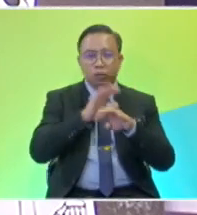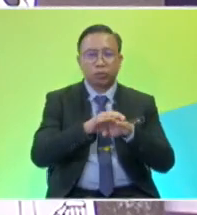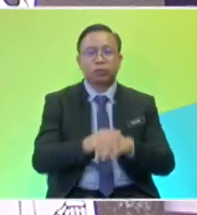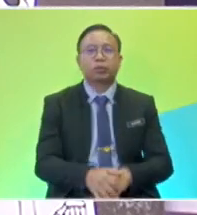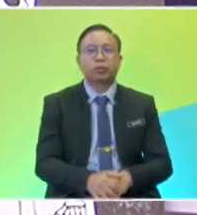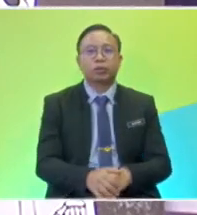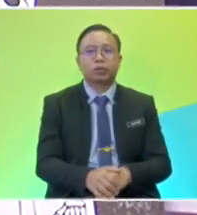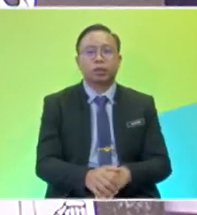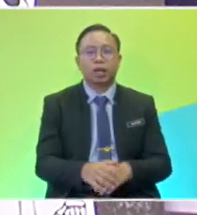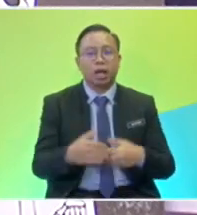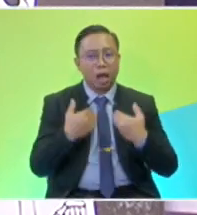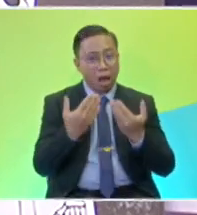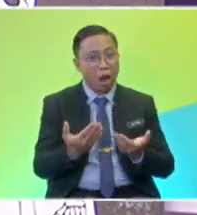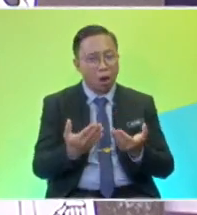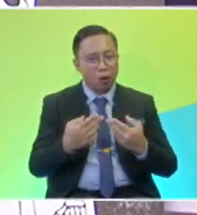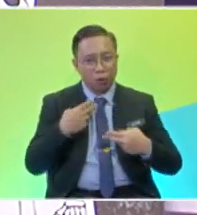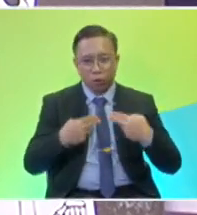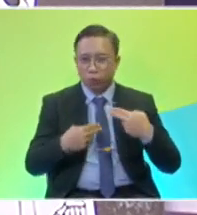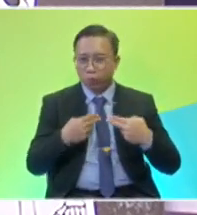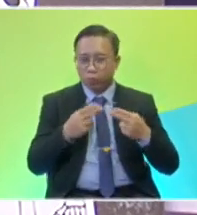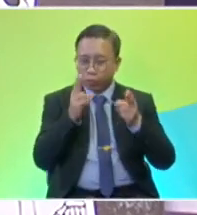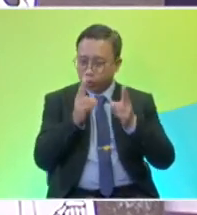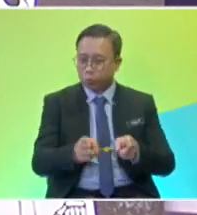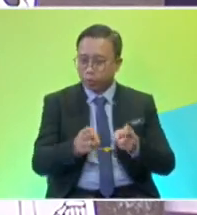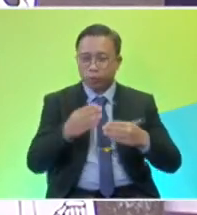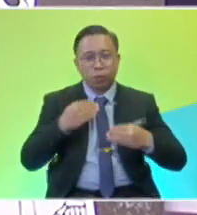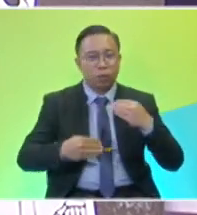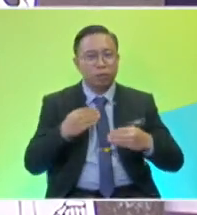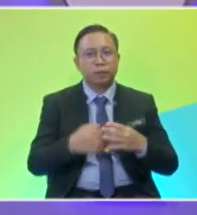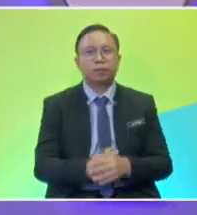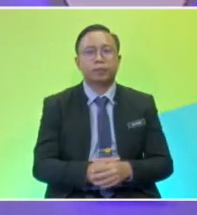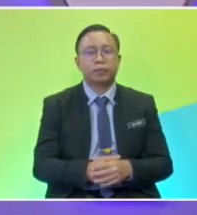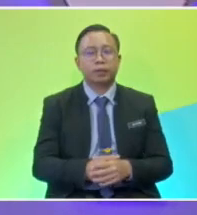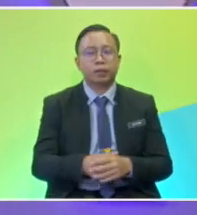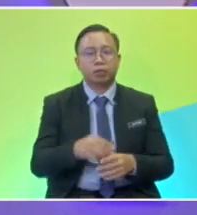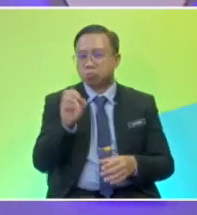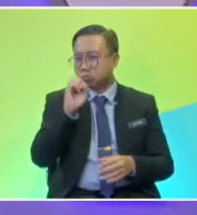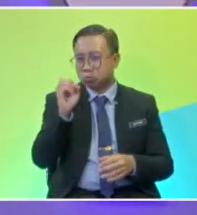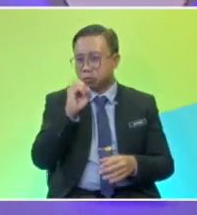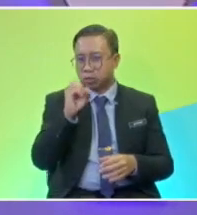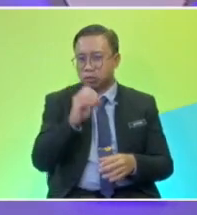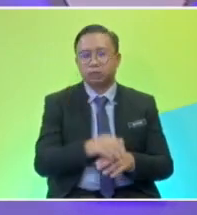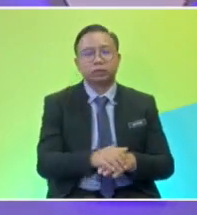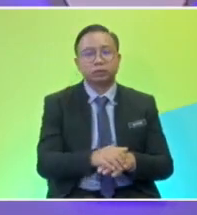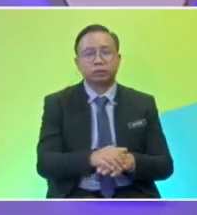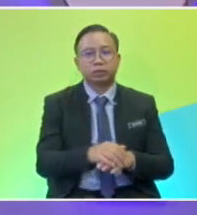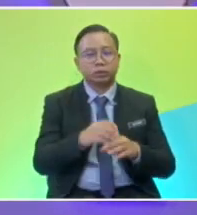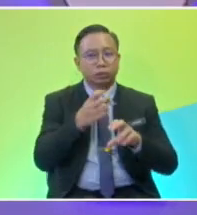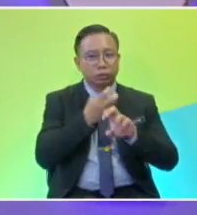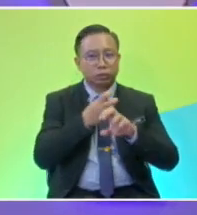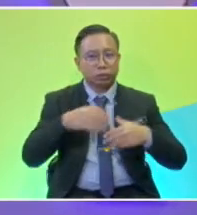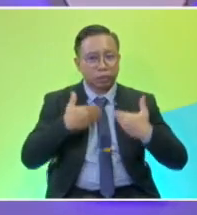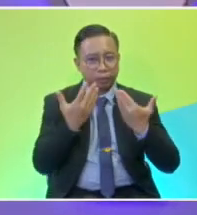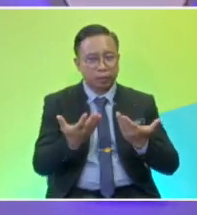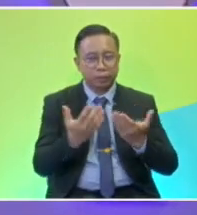It's amazing how human body works, really. That's right. You say if no bones, you can imagine what will happen. I know. Okay, what do you think